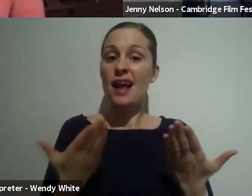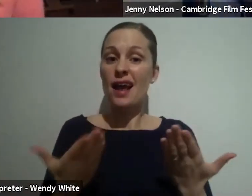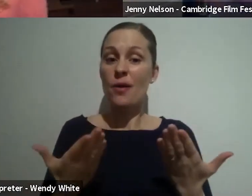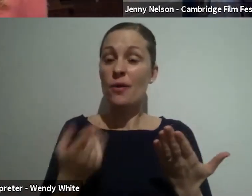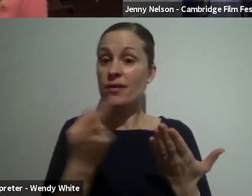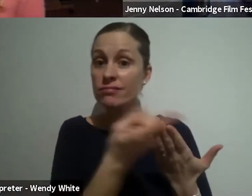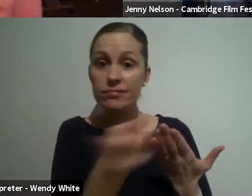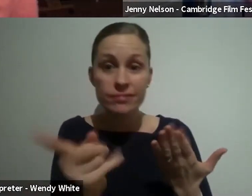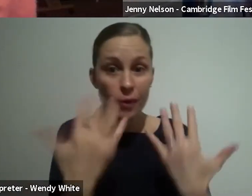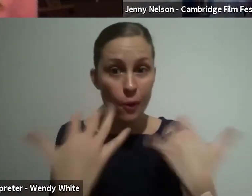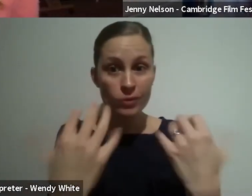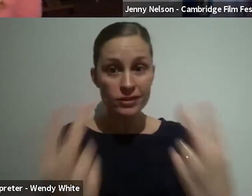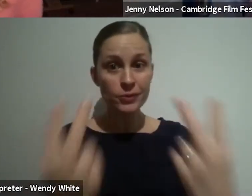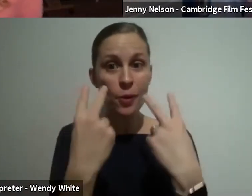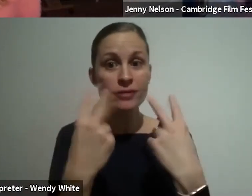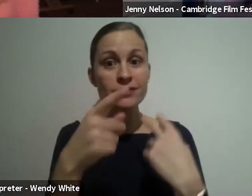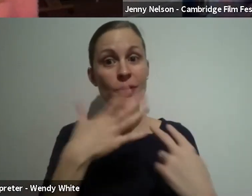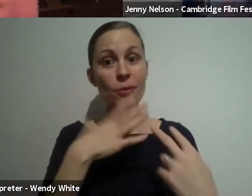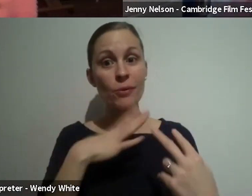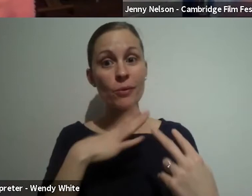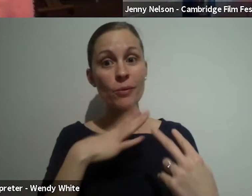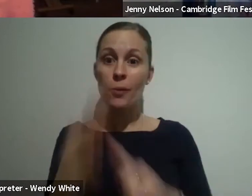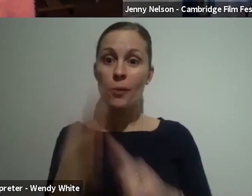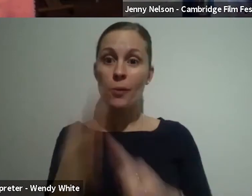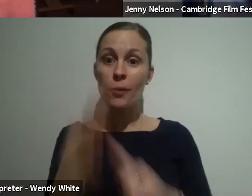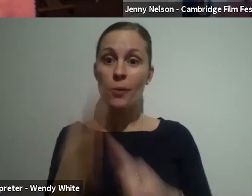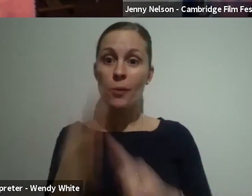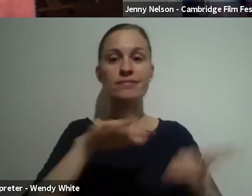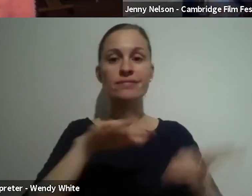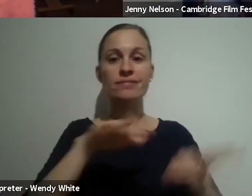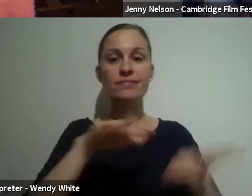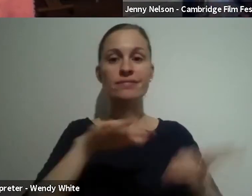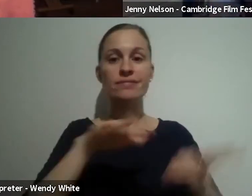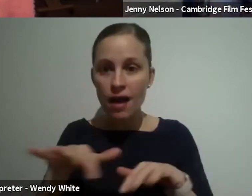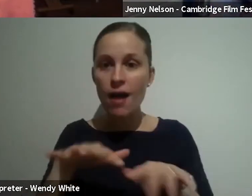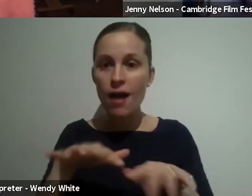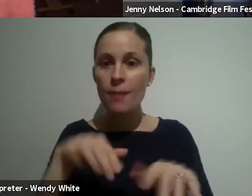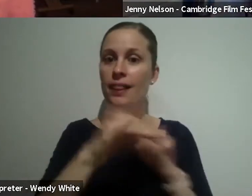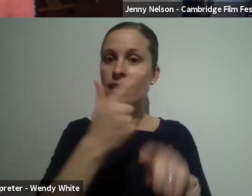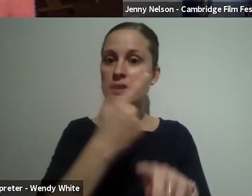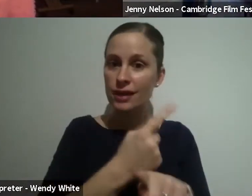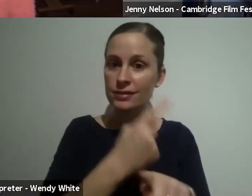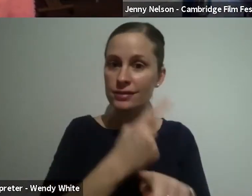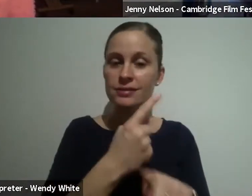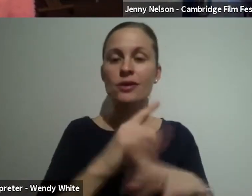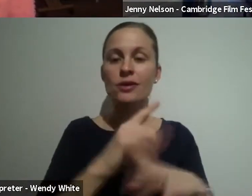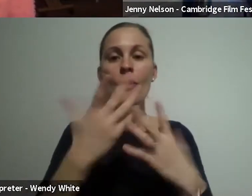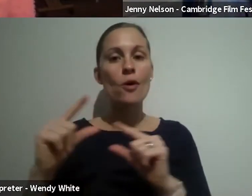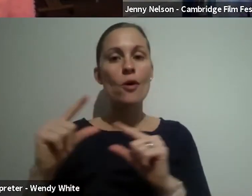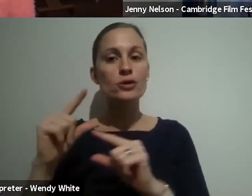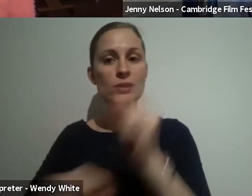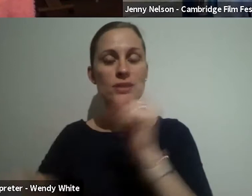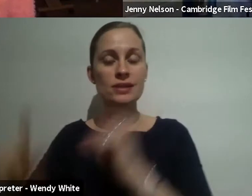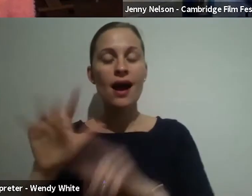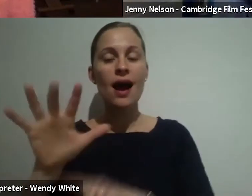if anyone watching would like to post their questions, please either type the question in the chat box or tweet at